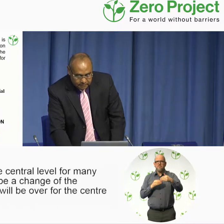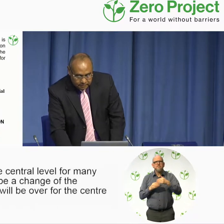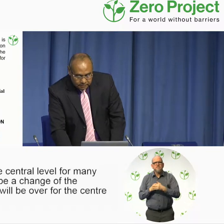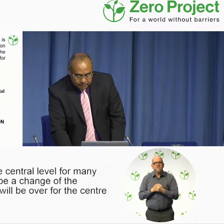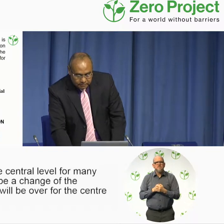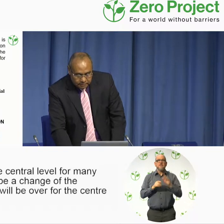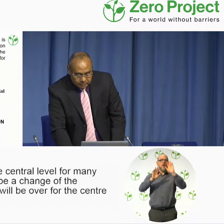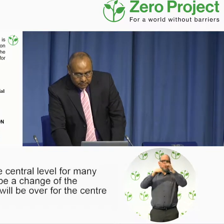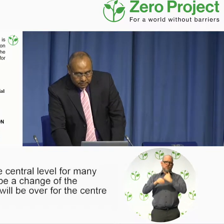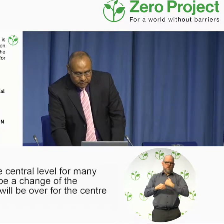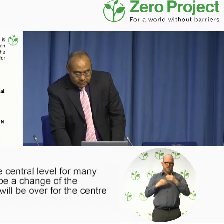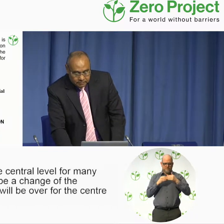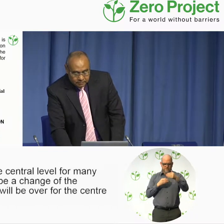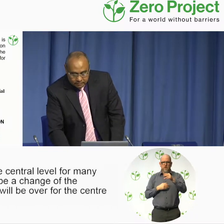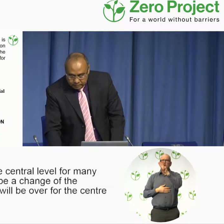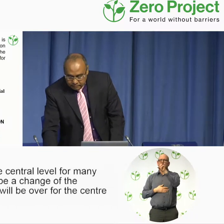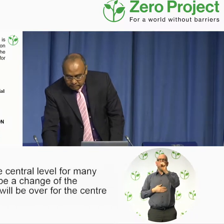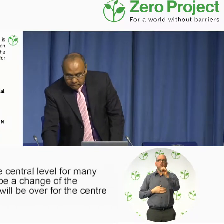Centro de Relevo.